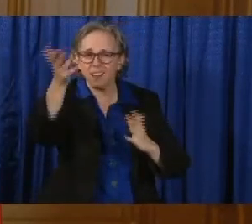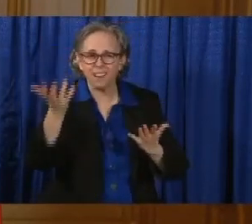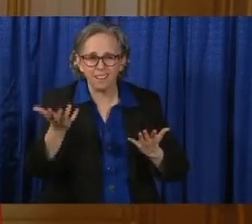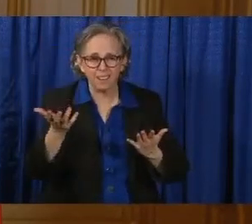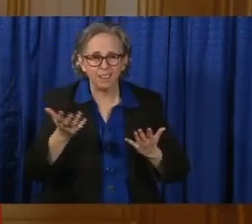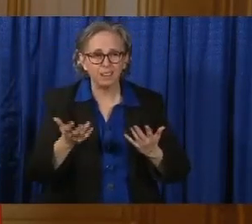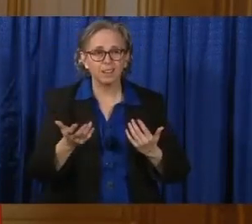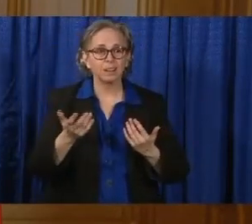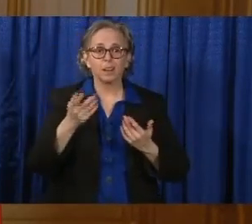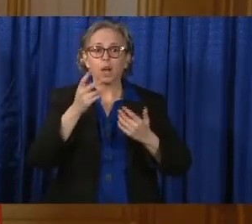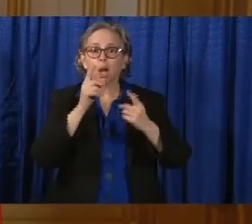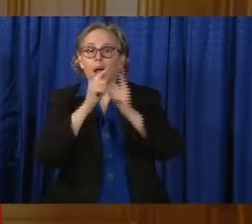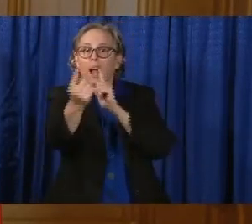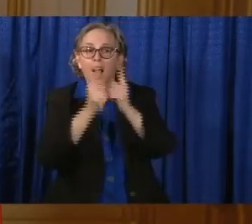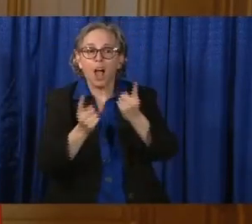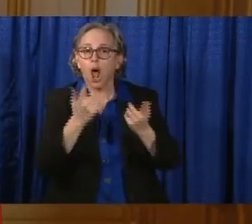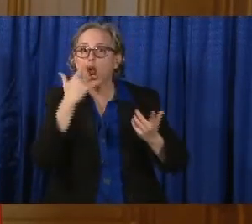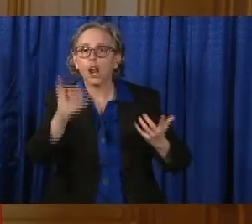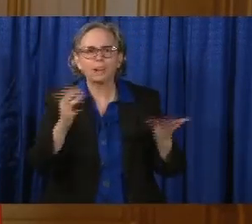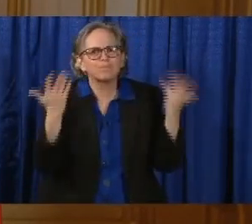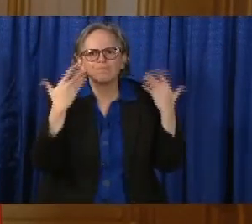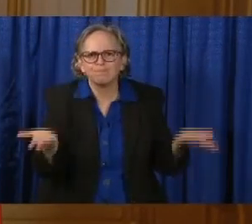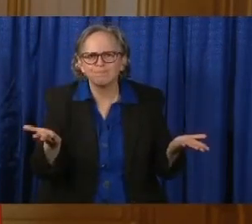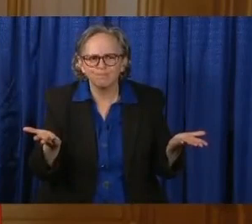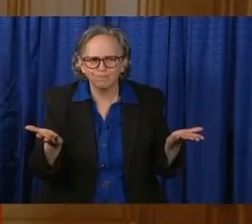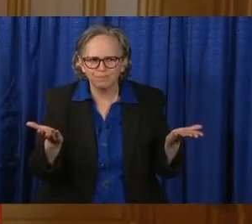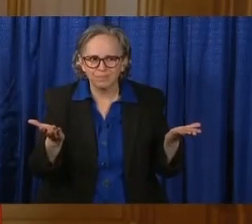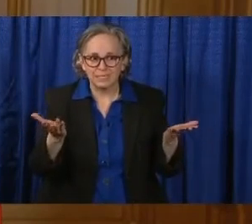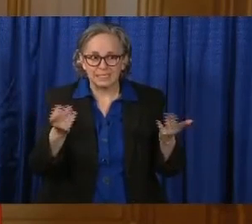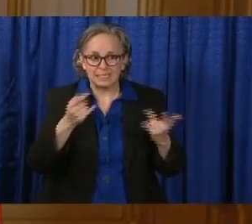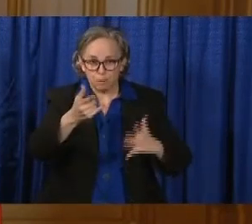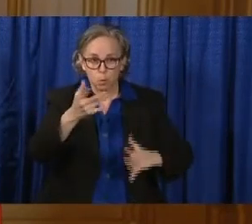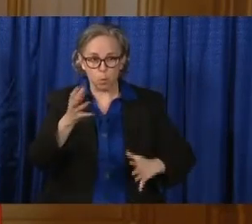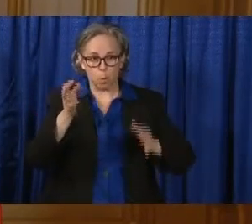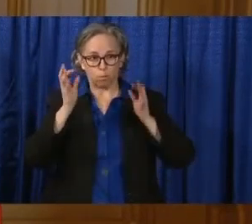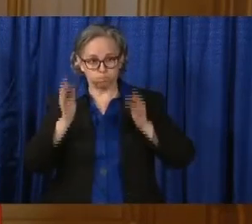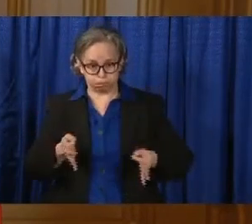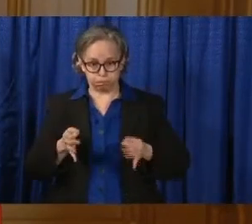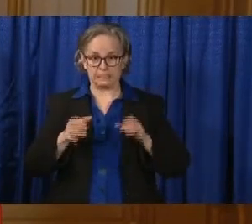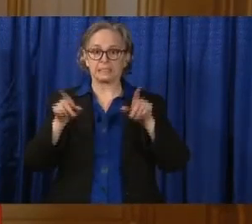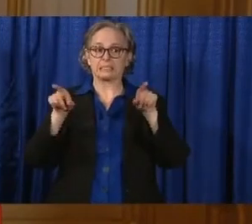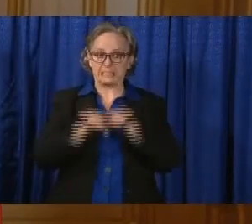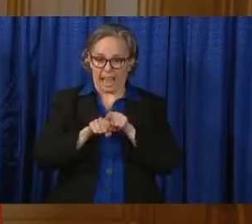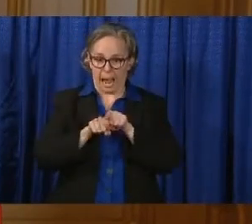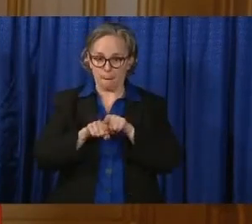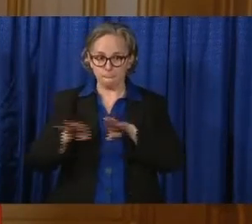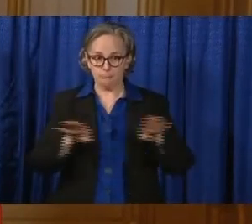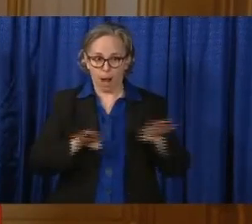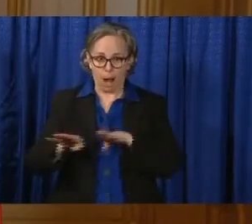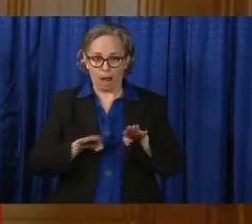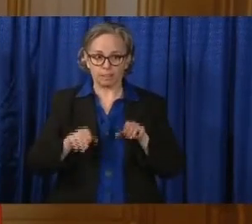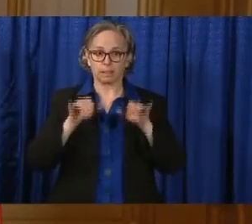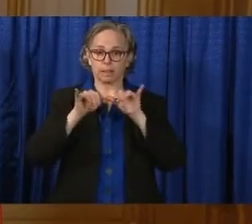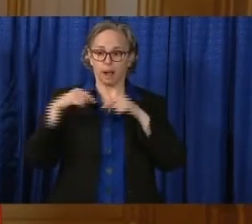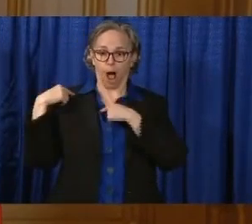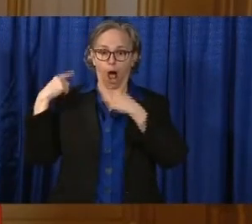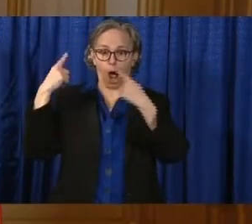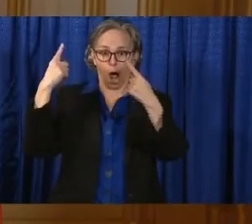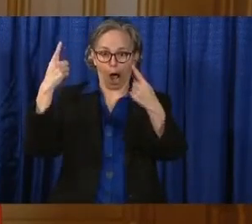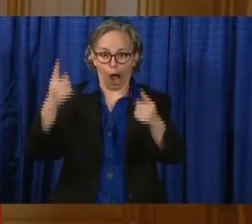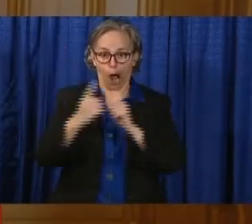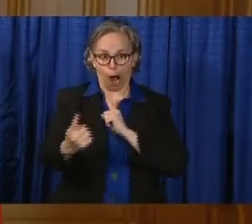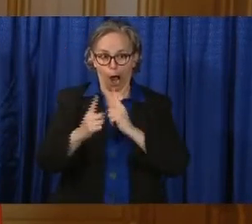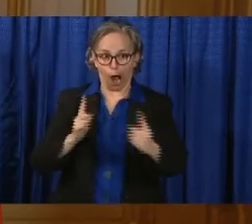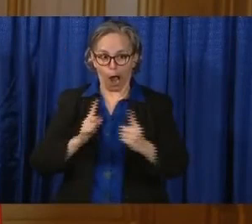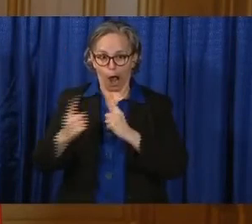So if you build in and you assume we continue to do what we do, you know, you end up with one result.